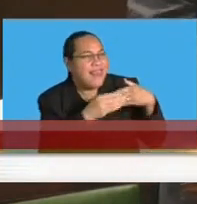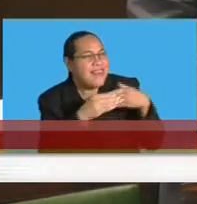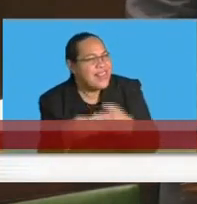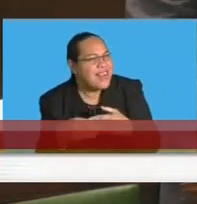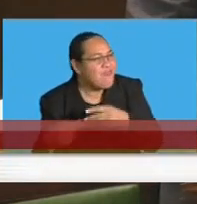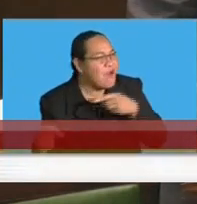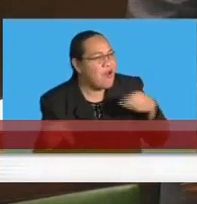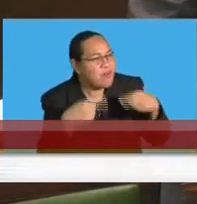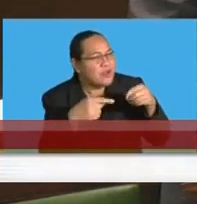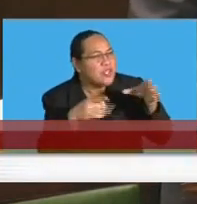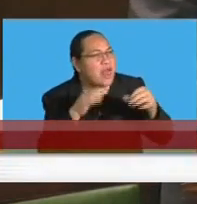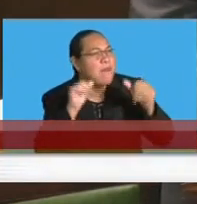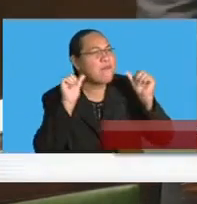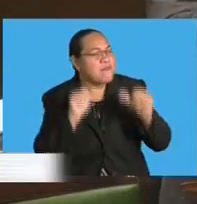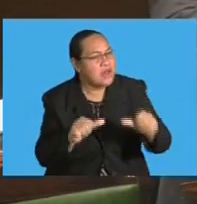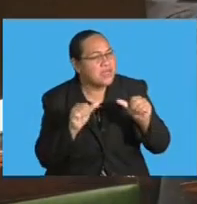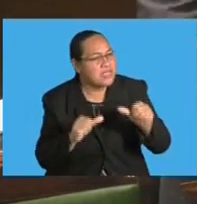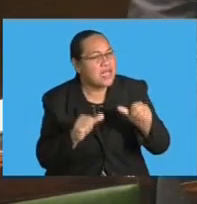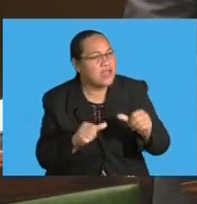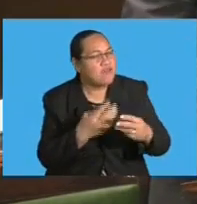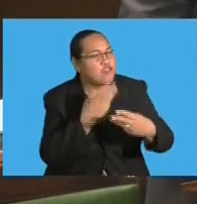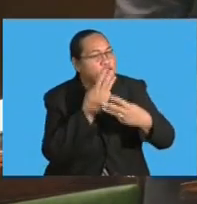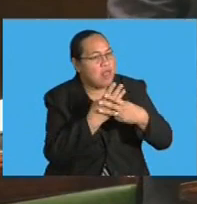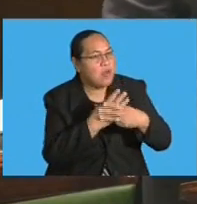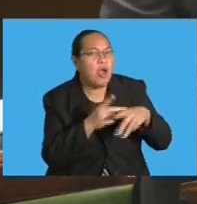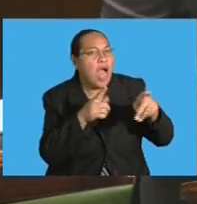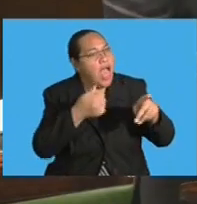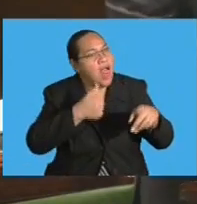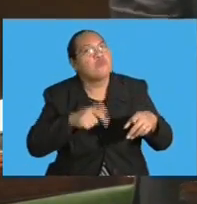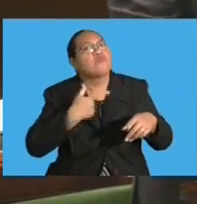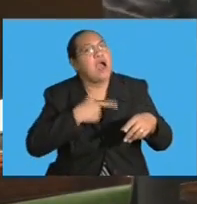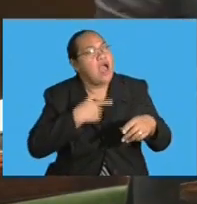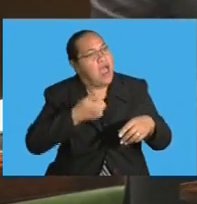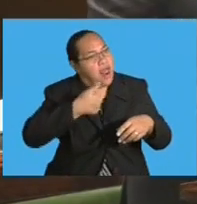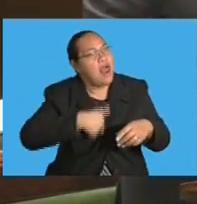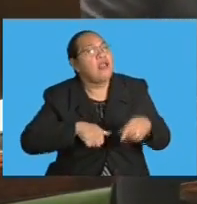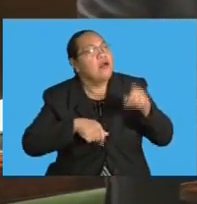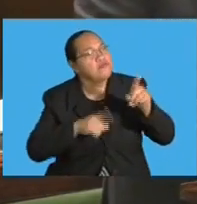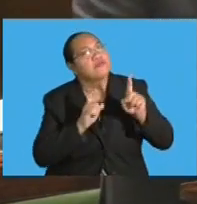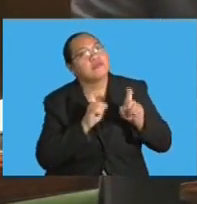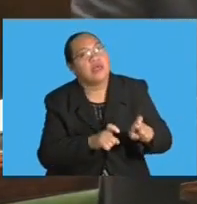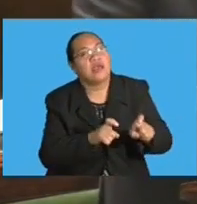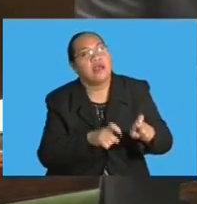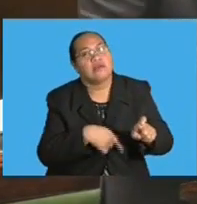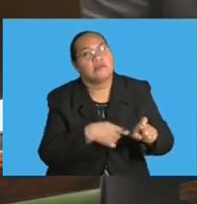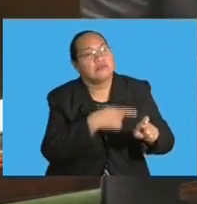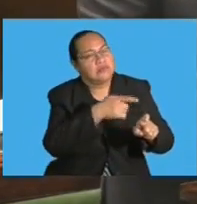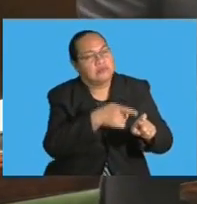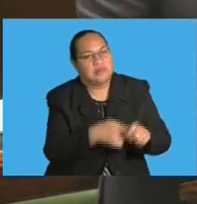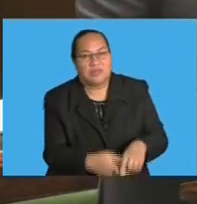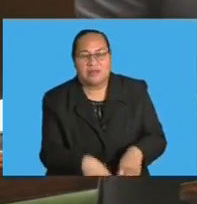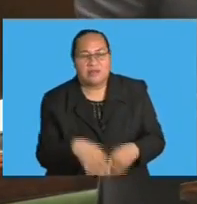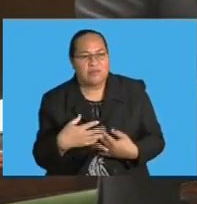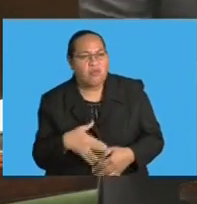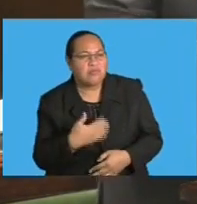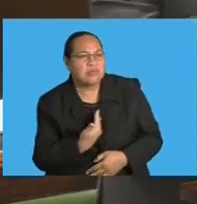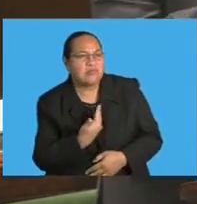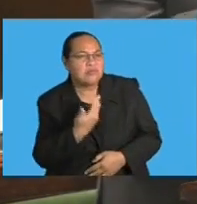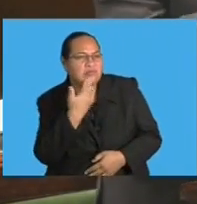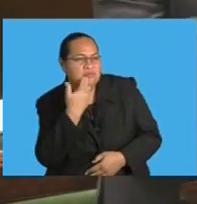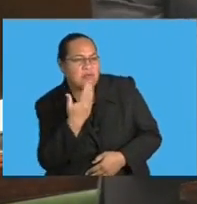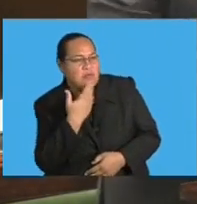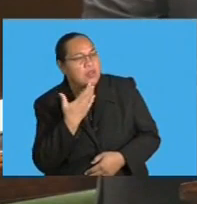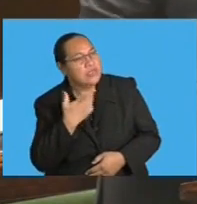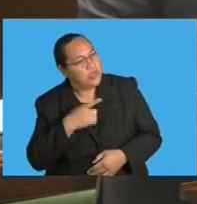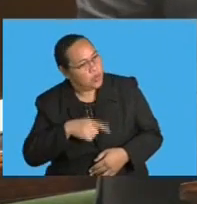president of SODELPA have allowed Mbuli-Tavu to remain among the party's ranks. It's shameful that he still